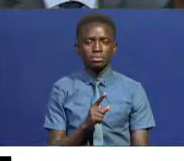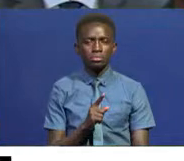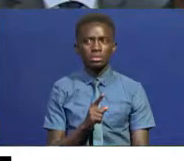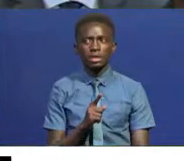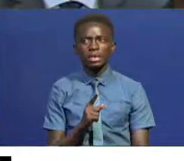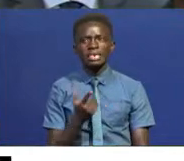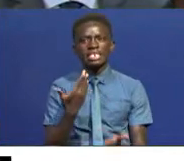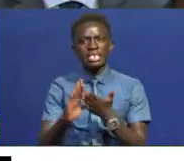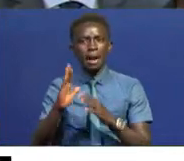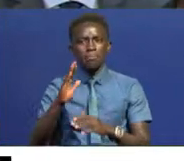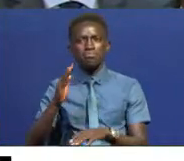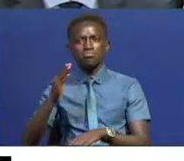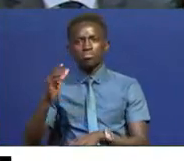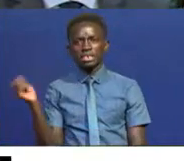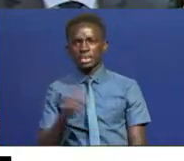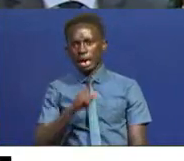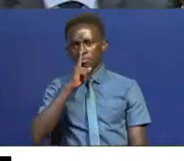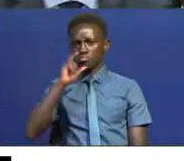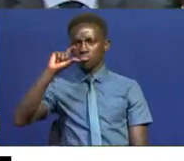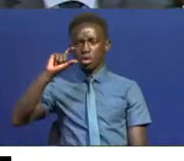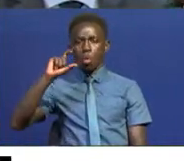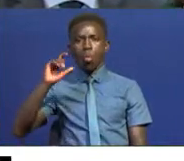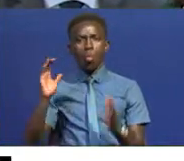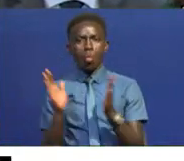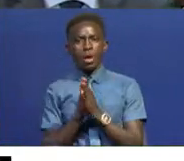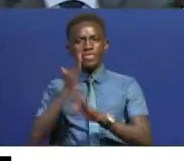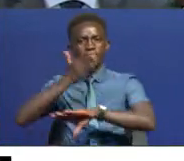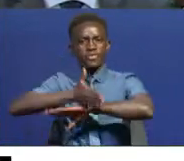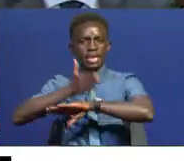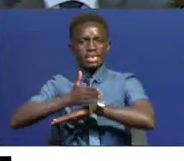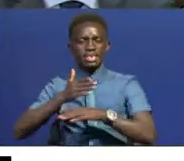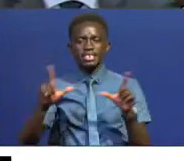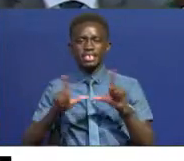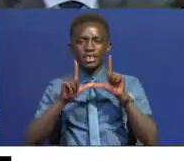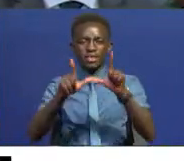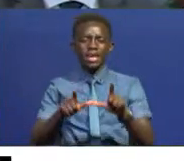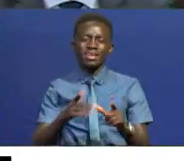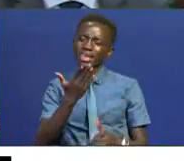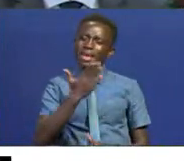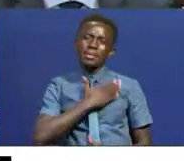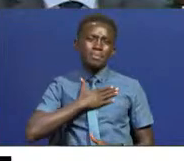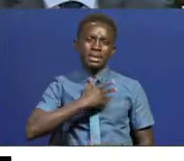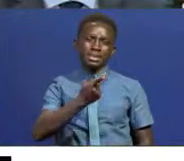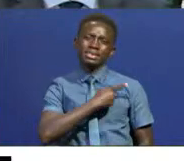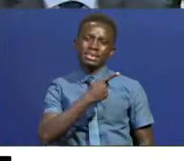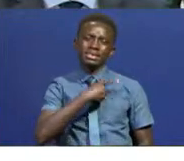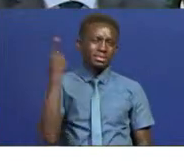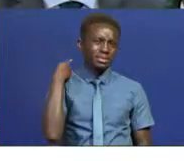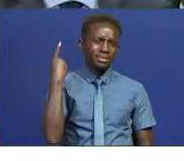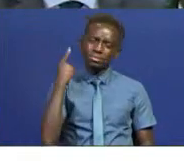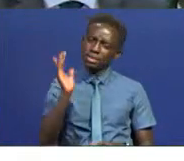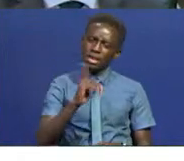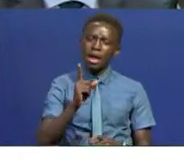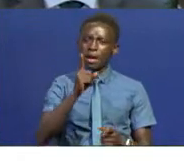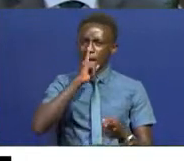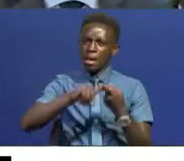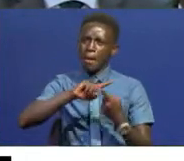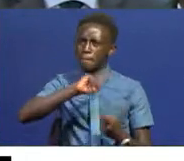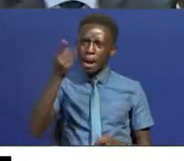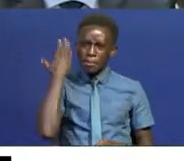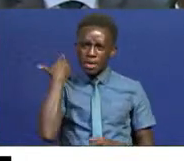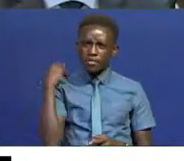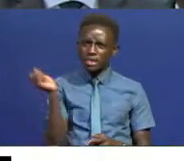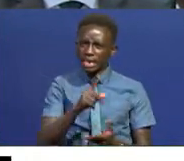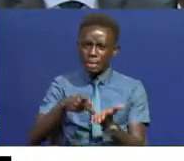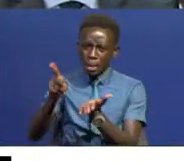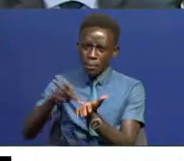fake certificates, so that to Sisumbuane they should just refund the money we pay them as salaries and